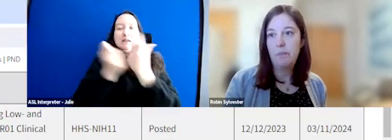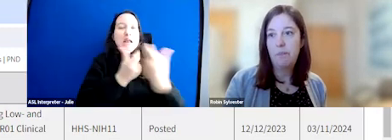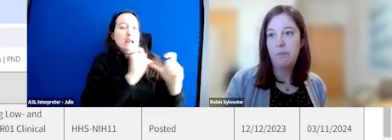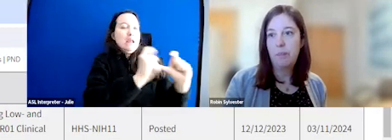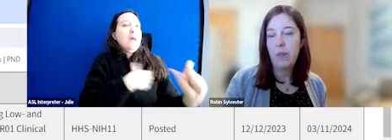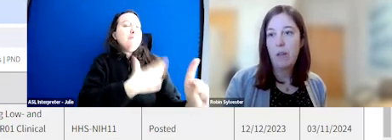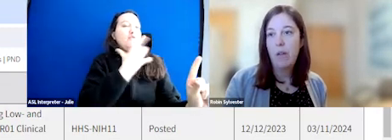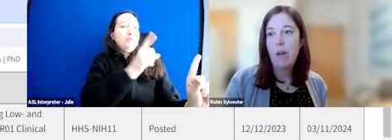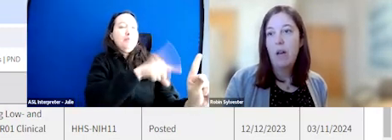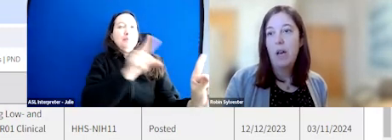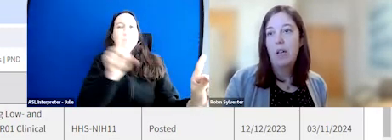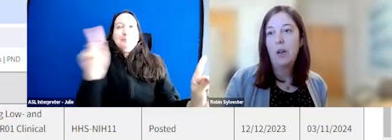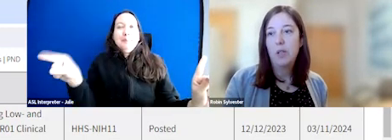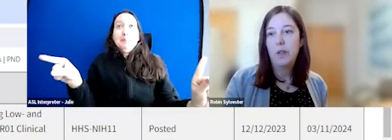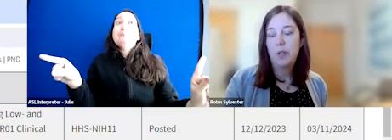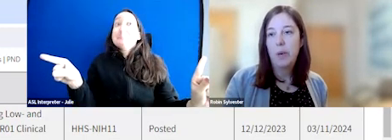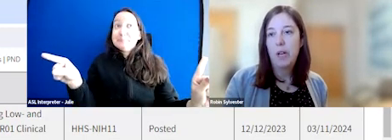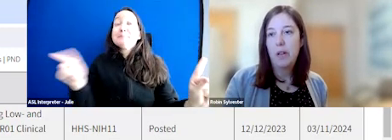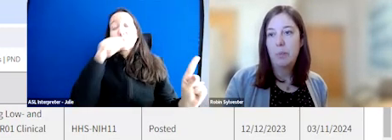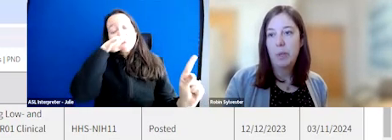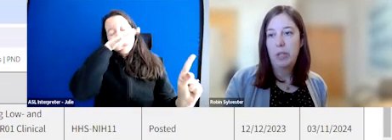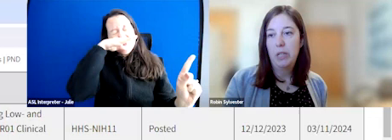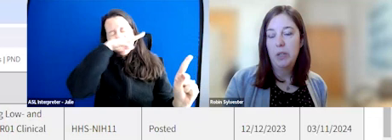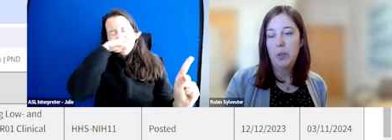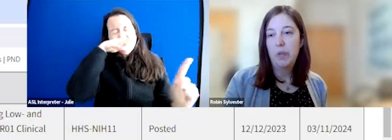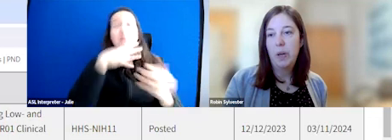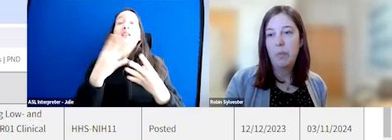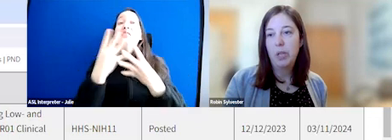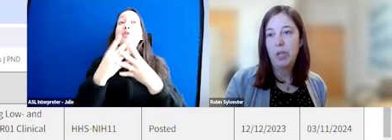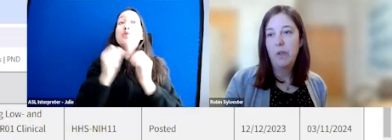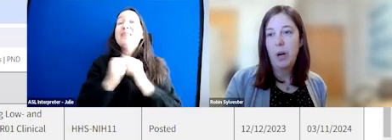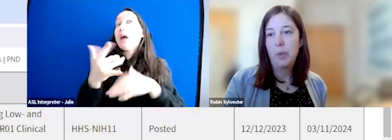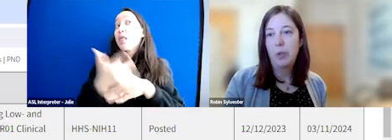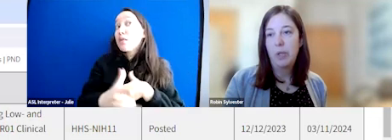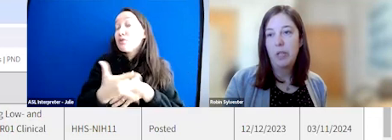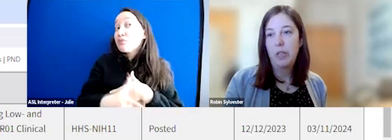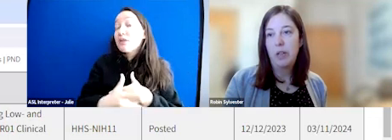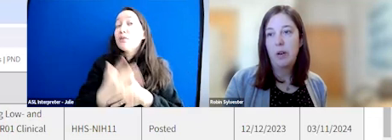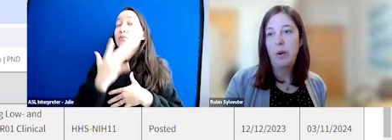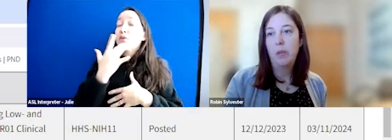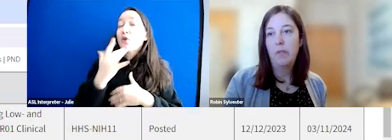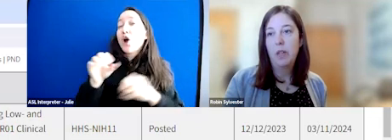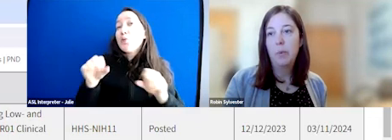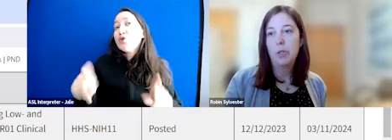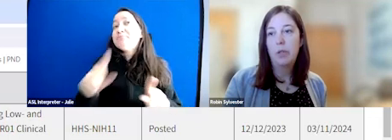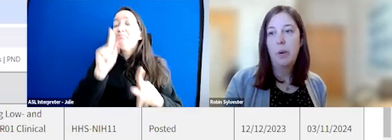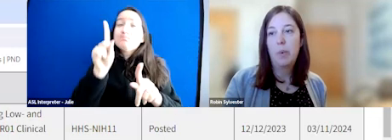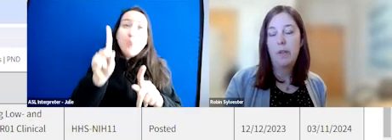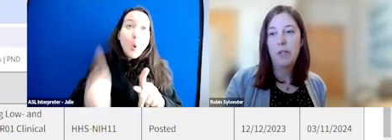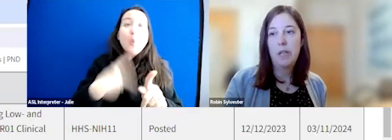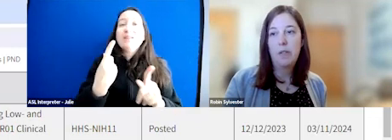in. I can also filter by eligibility. So if I'm looking for opportunities that are only available